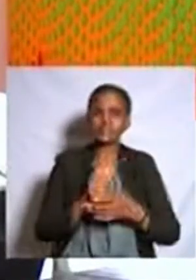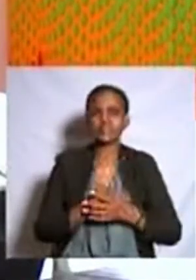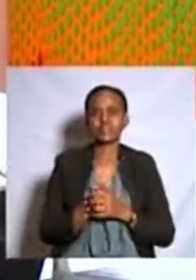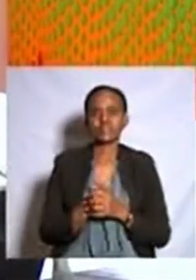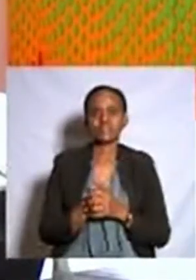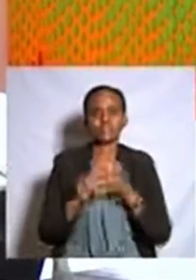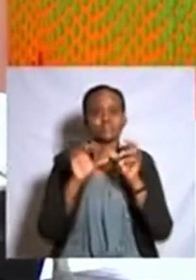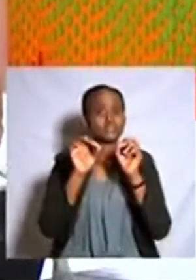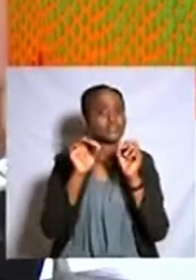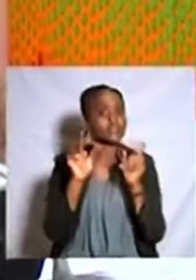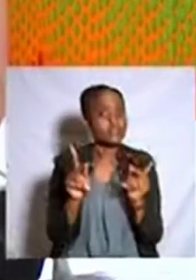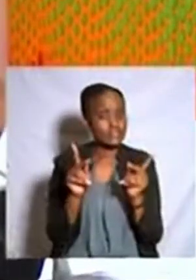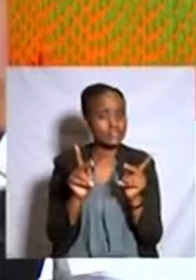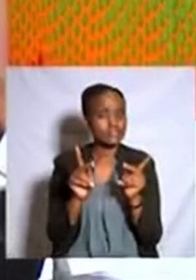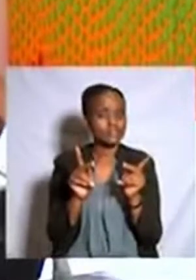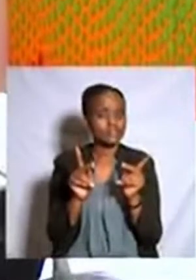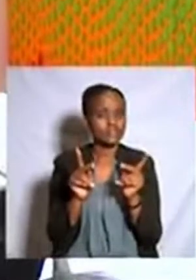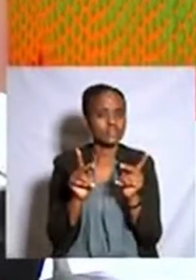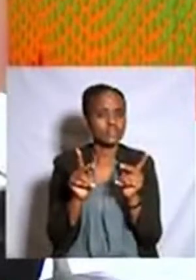Okay.